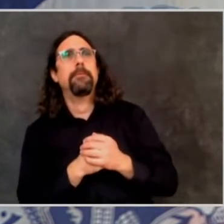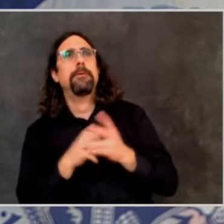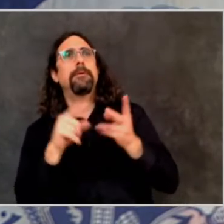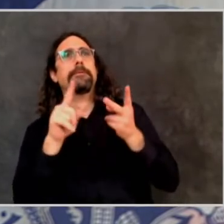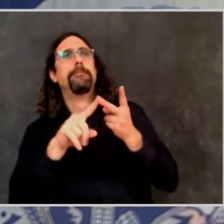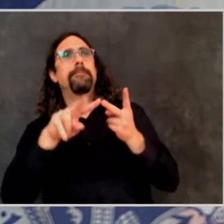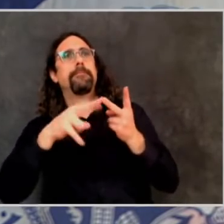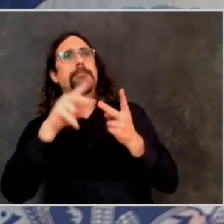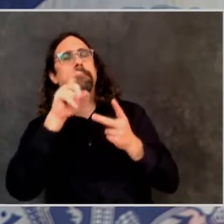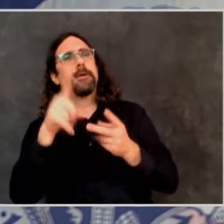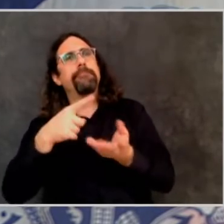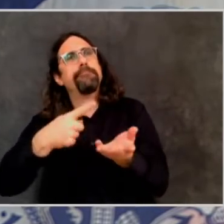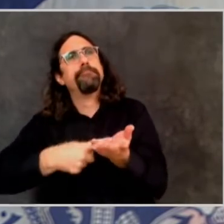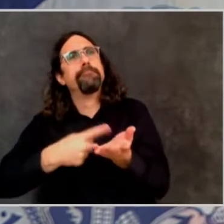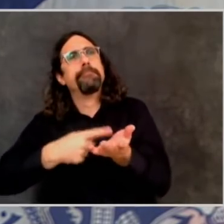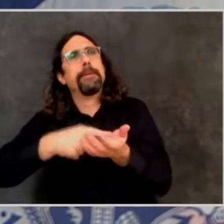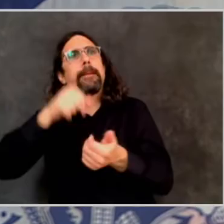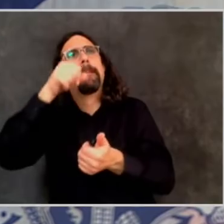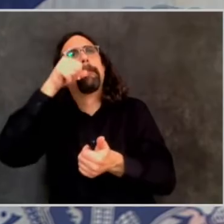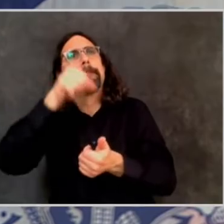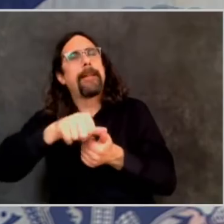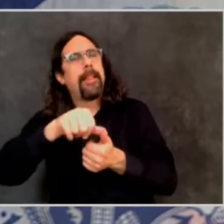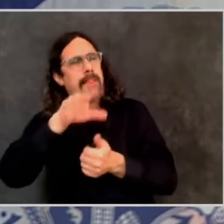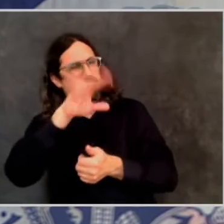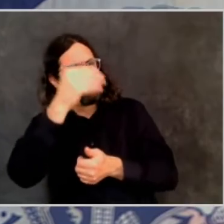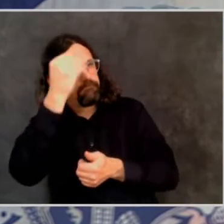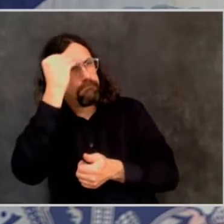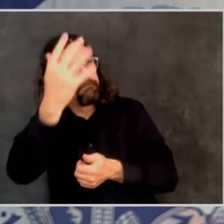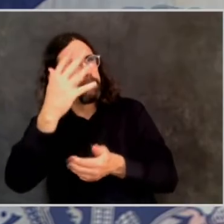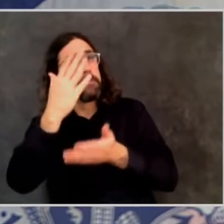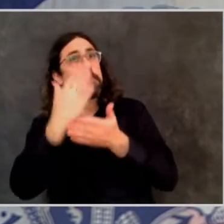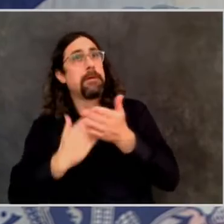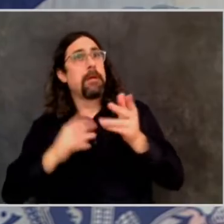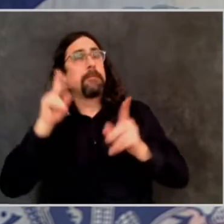in the main post office on Cadman Plaza East, a large percentage